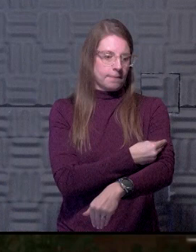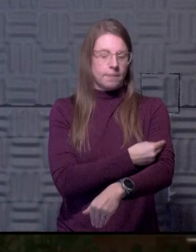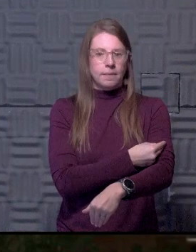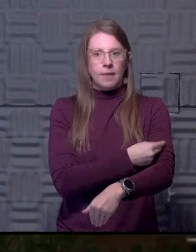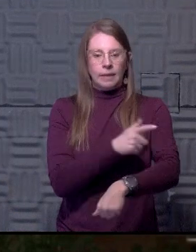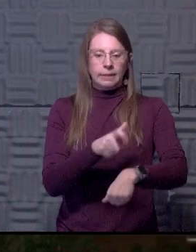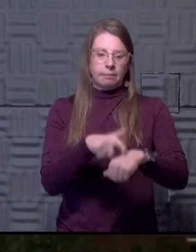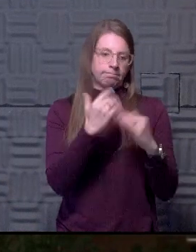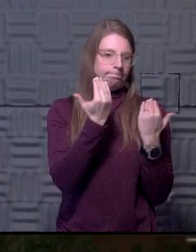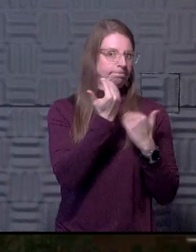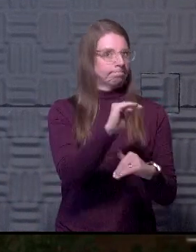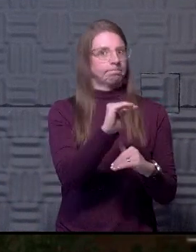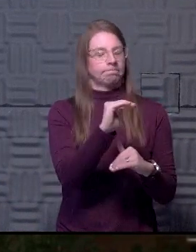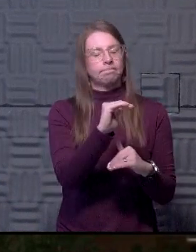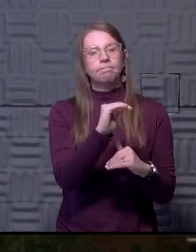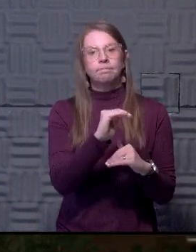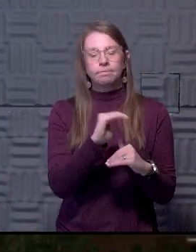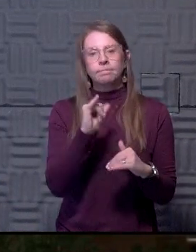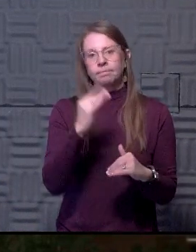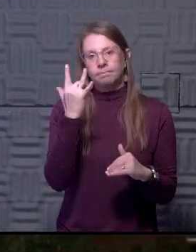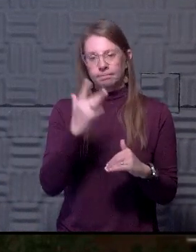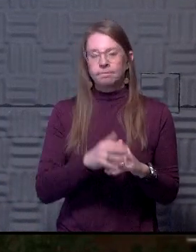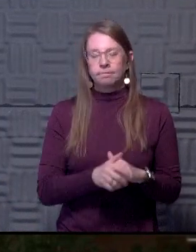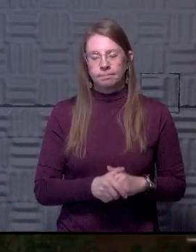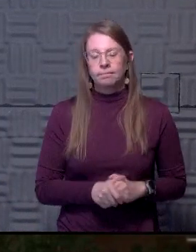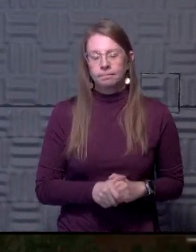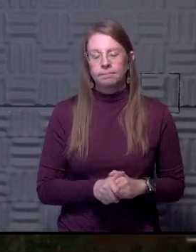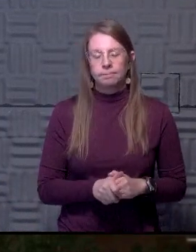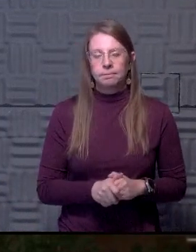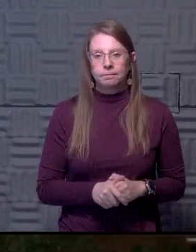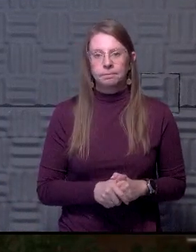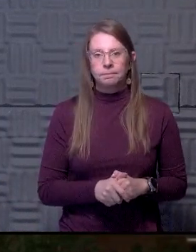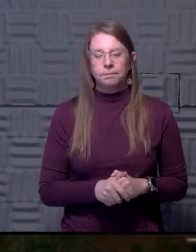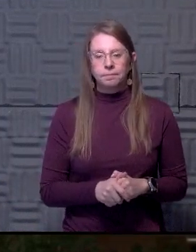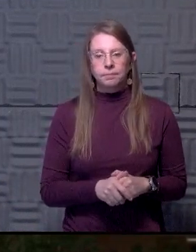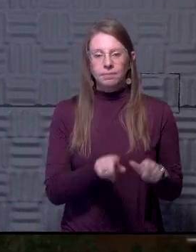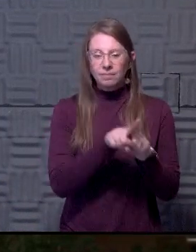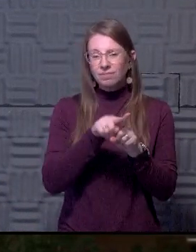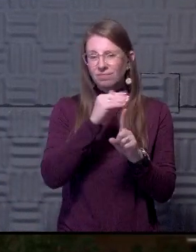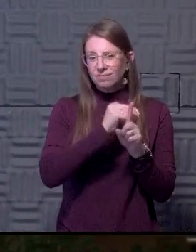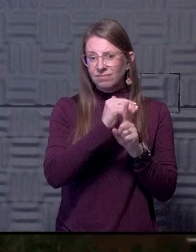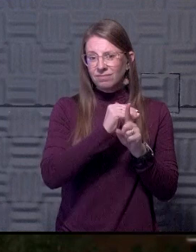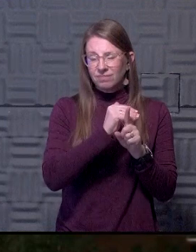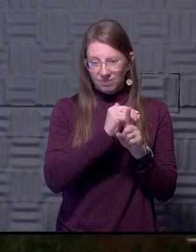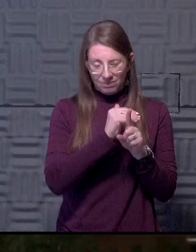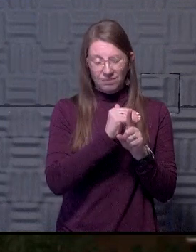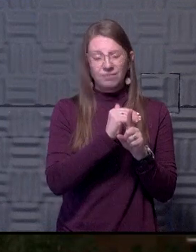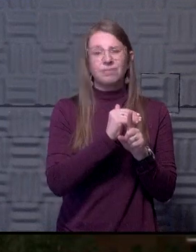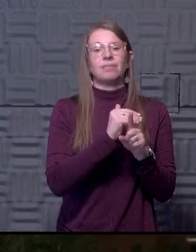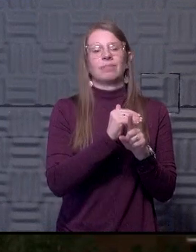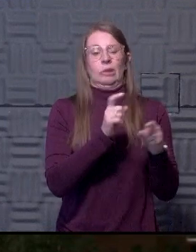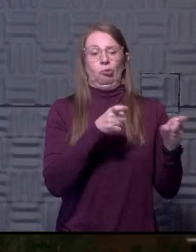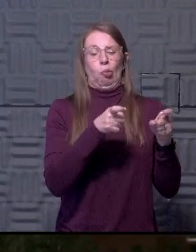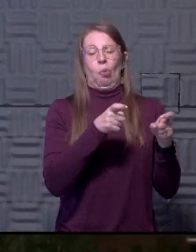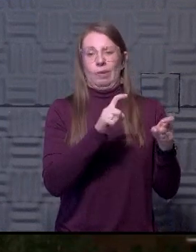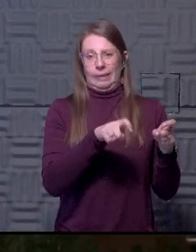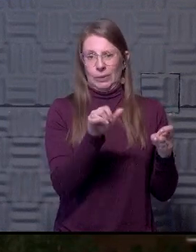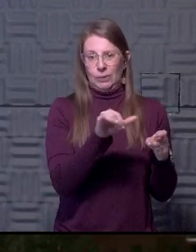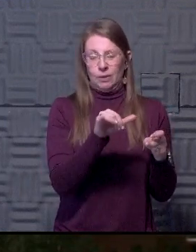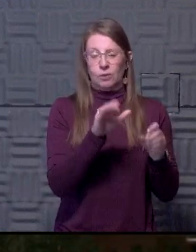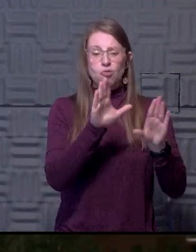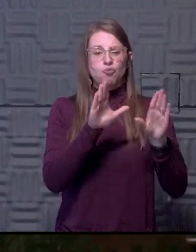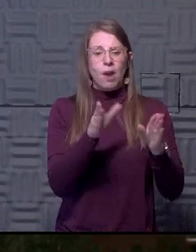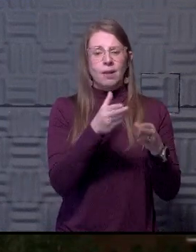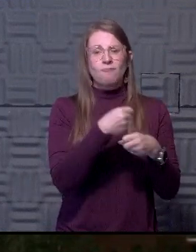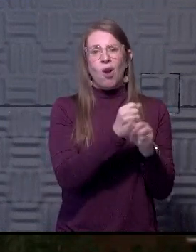such a strict manner under a certain temperature regulation. So it's really a great product, but